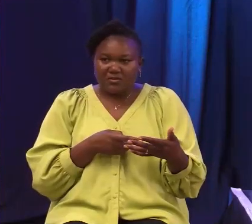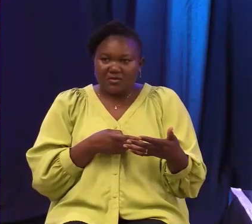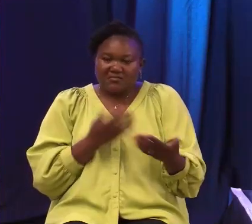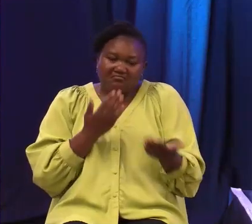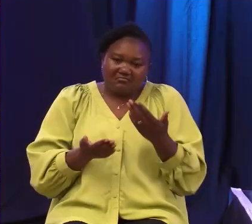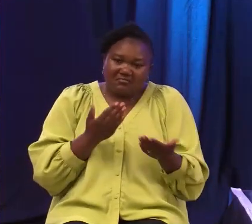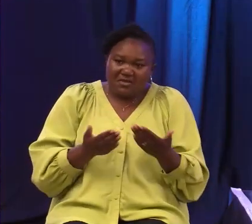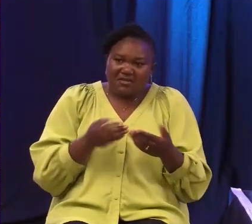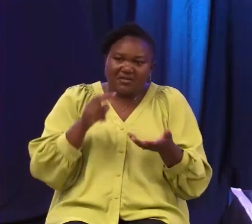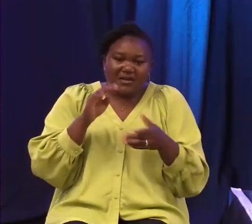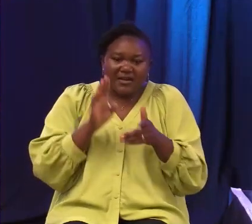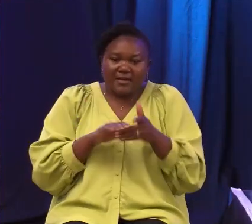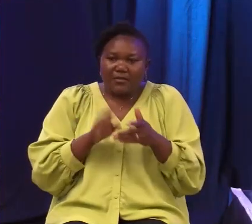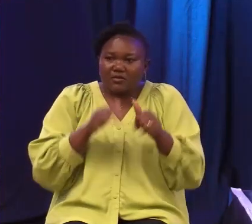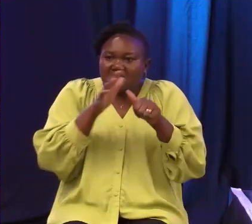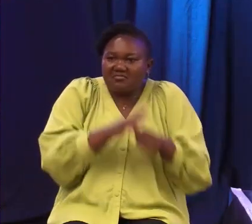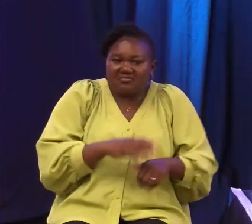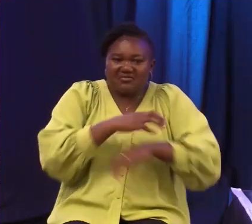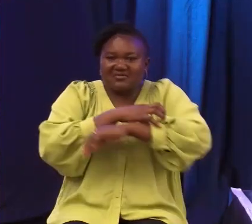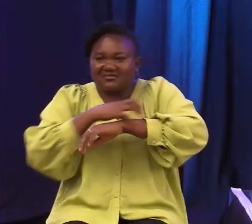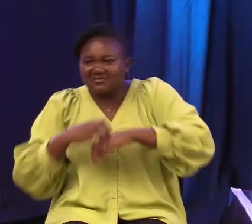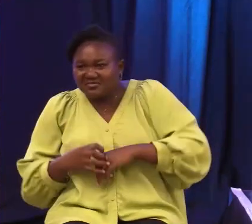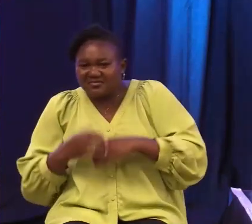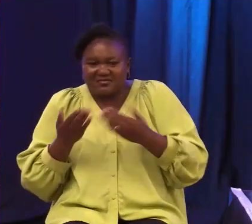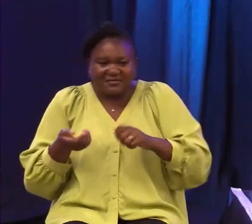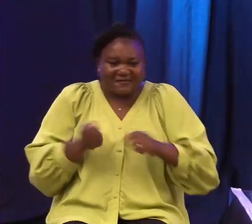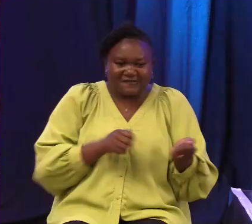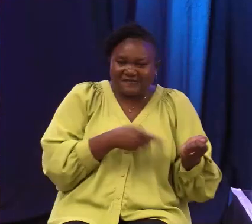instance, abuse or rape, GBV,